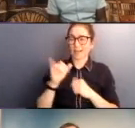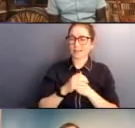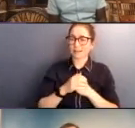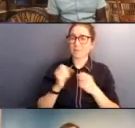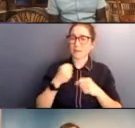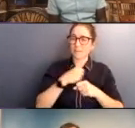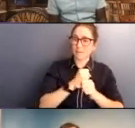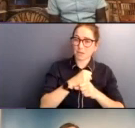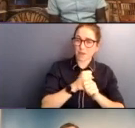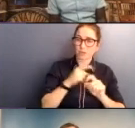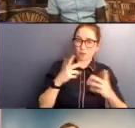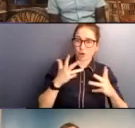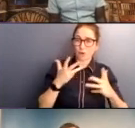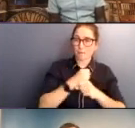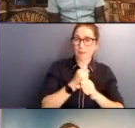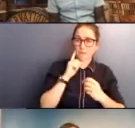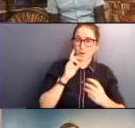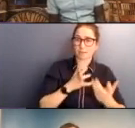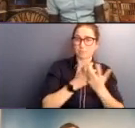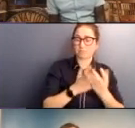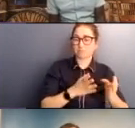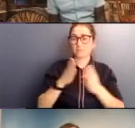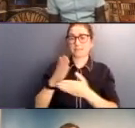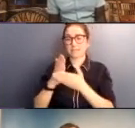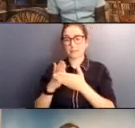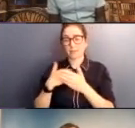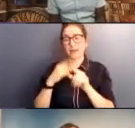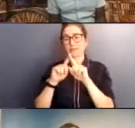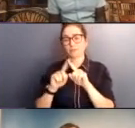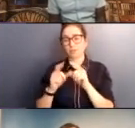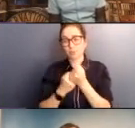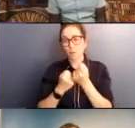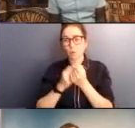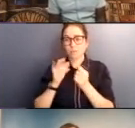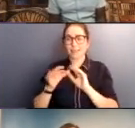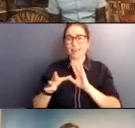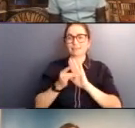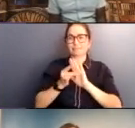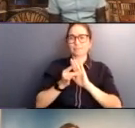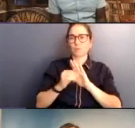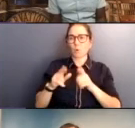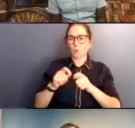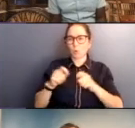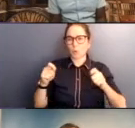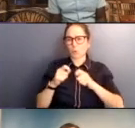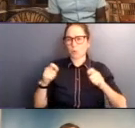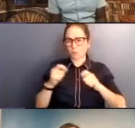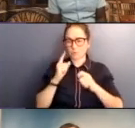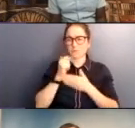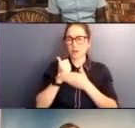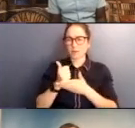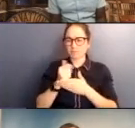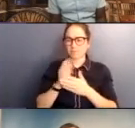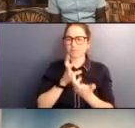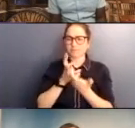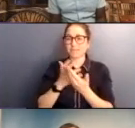manufactured adaptive instruments, and some have supports such as Velcro or elastic bandages, and some are simple